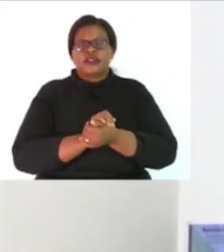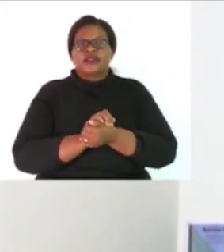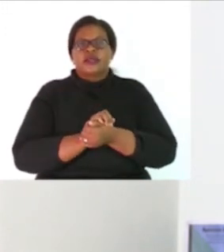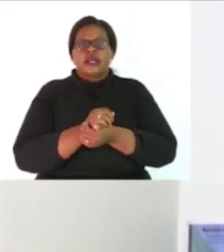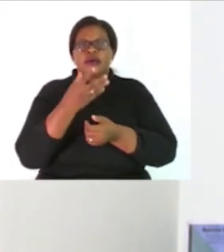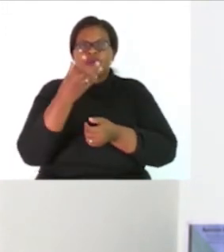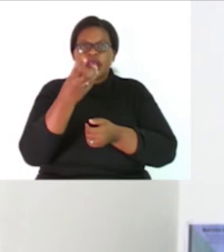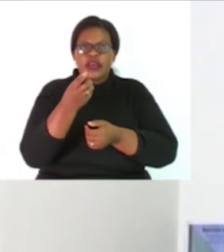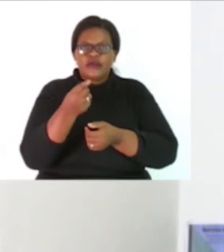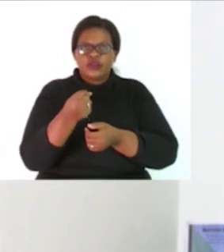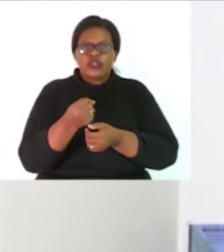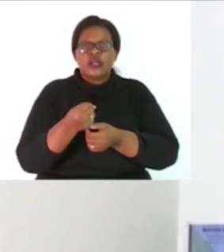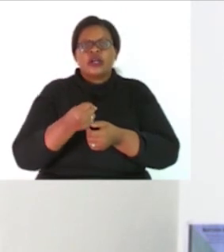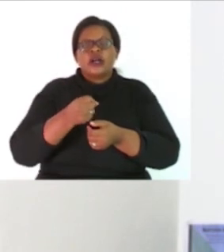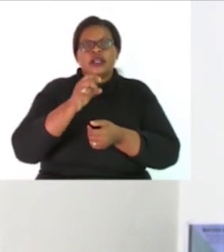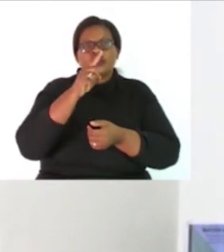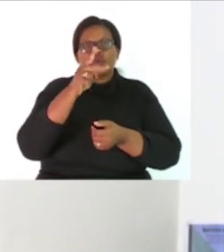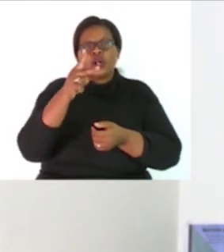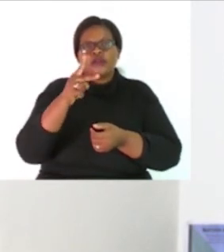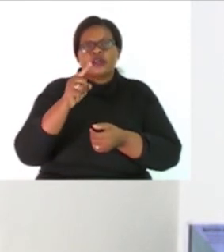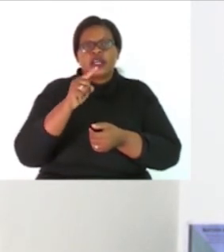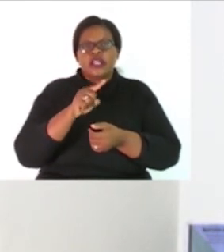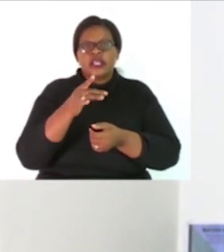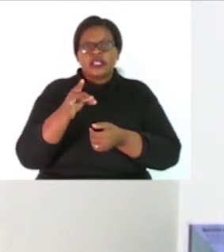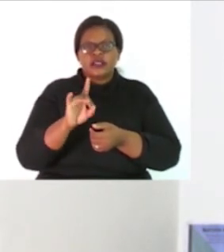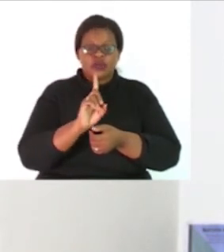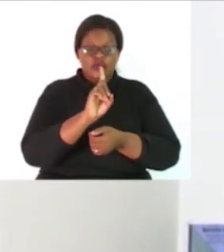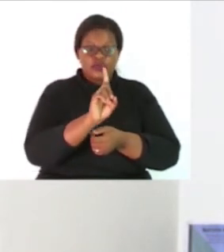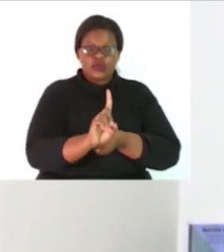there. 1. What else?